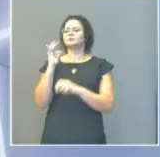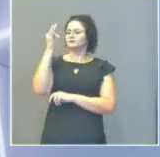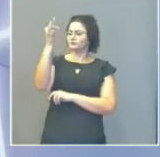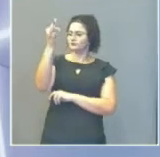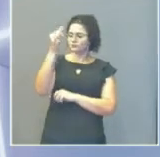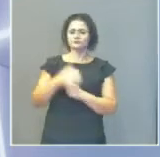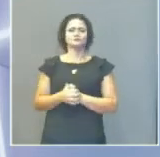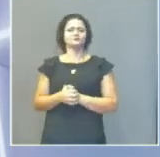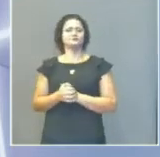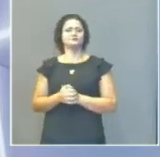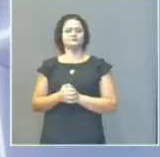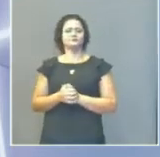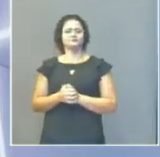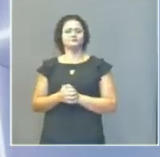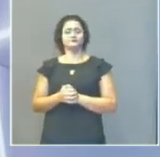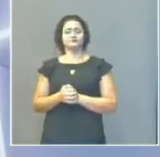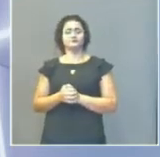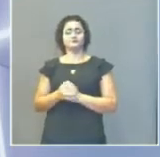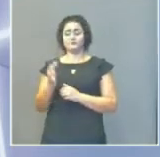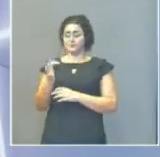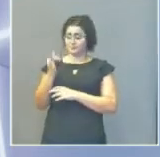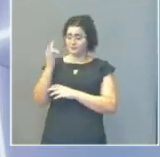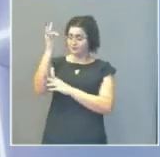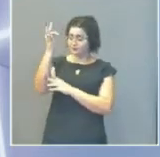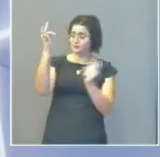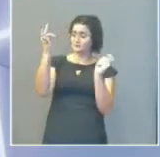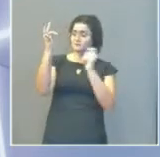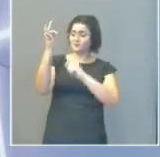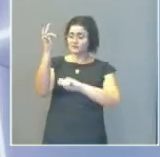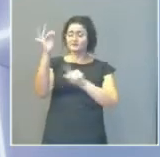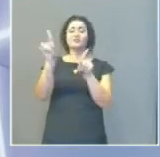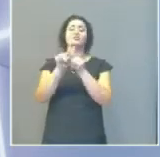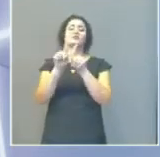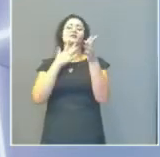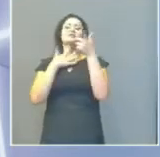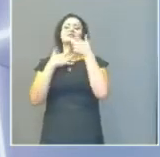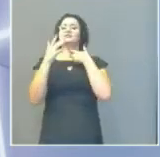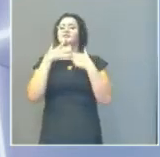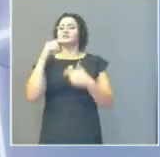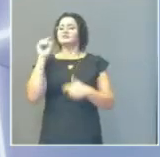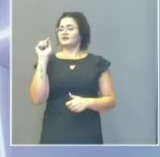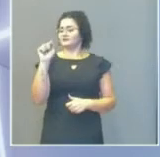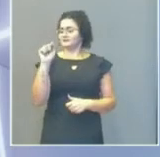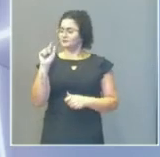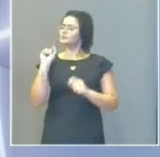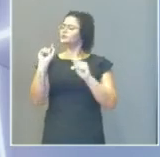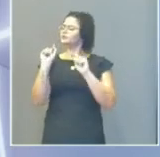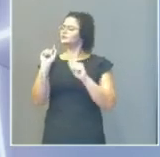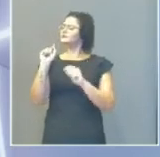possible desirable futures. I want to stay with the question,